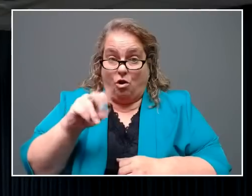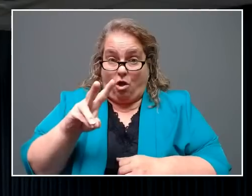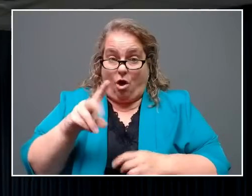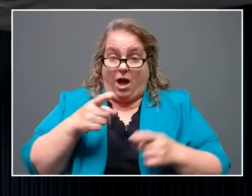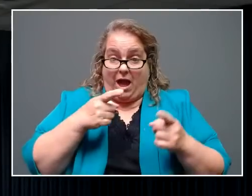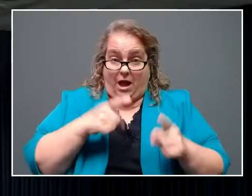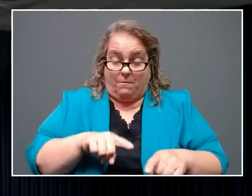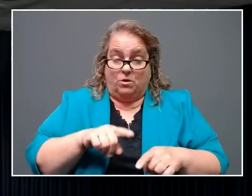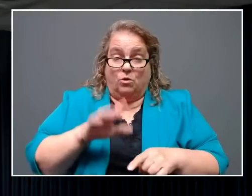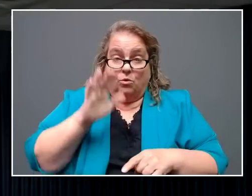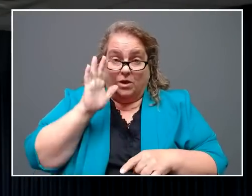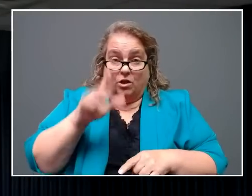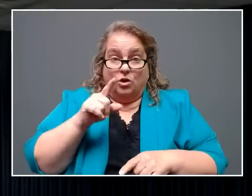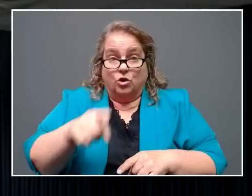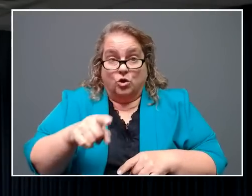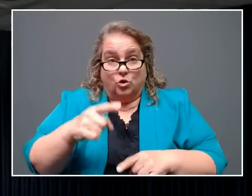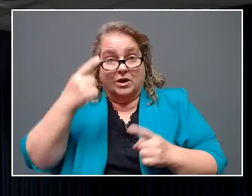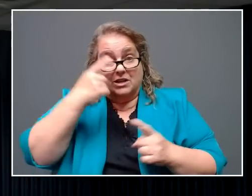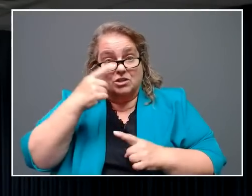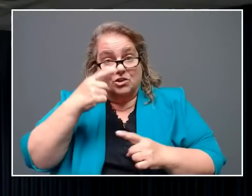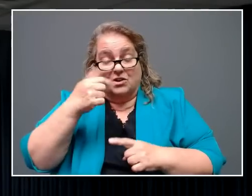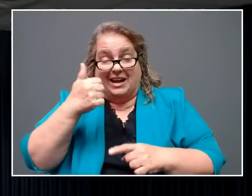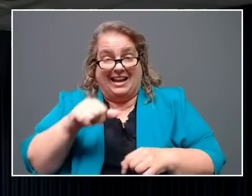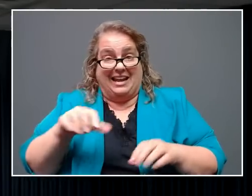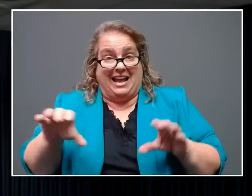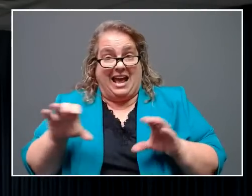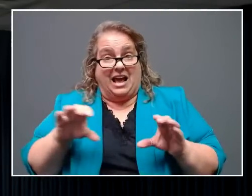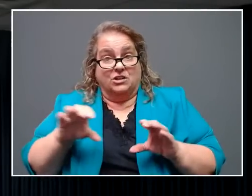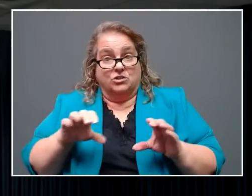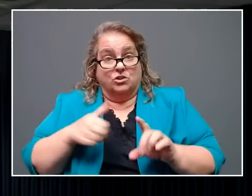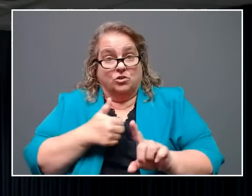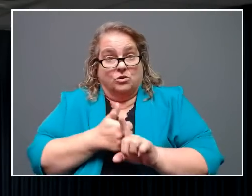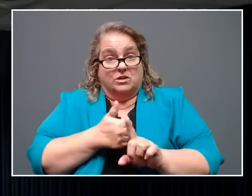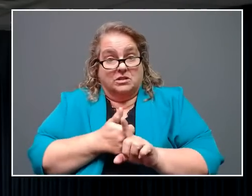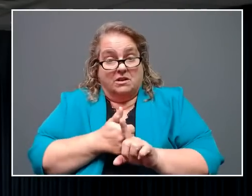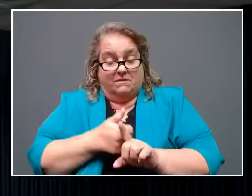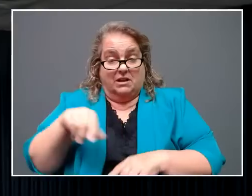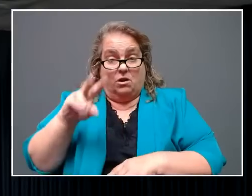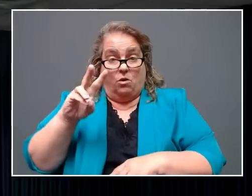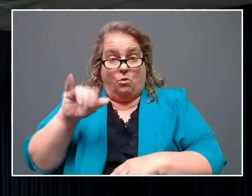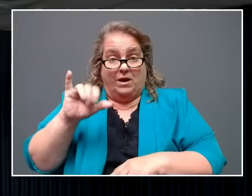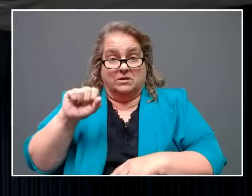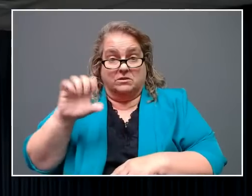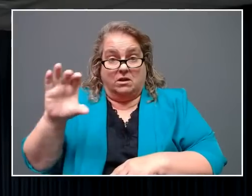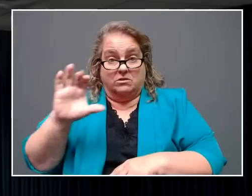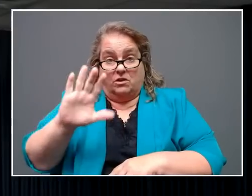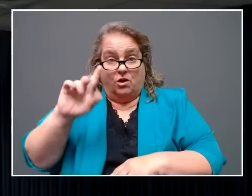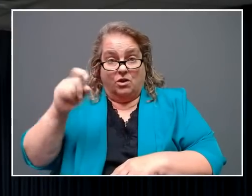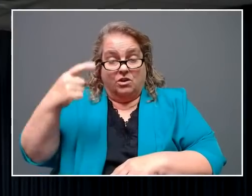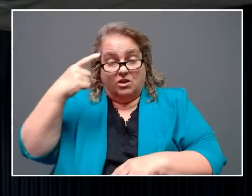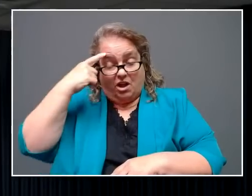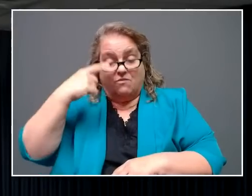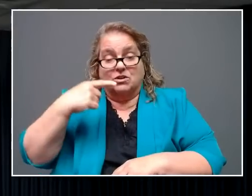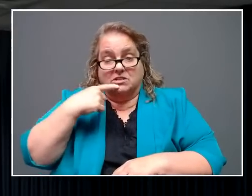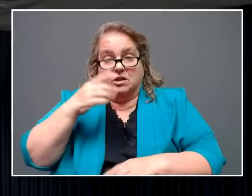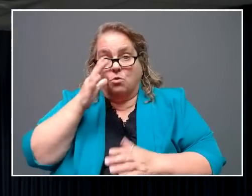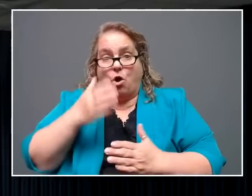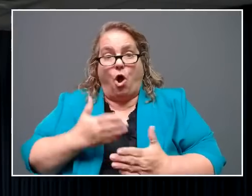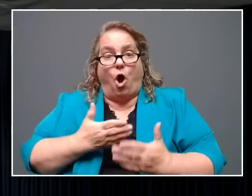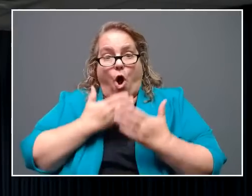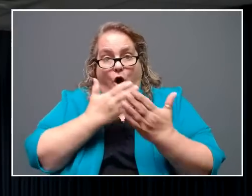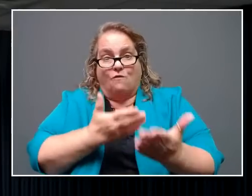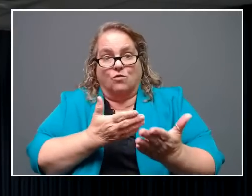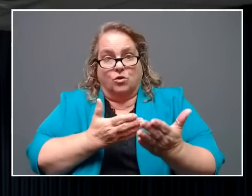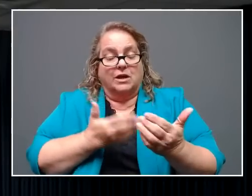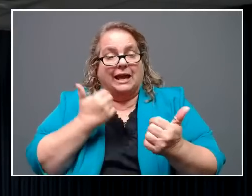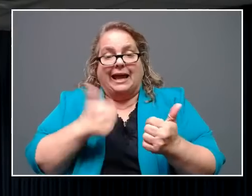potential action that you may take? In Wisconsin, their governor has said that he will offer clemency to any doctor